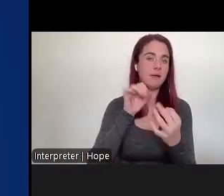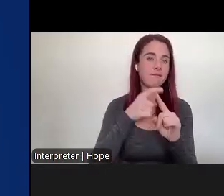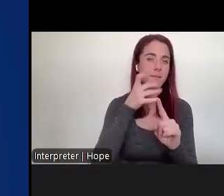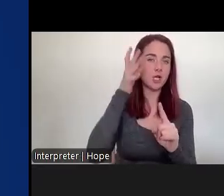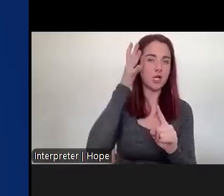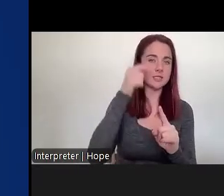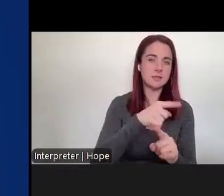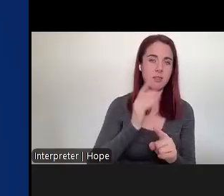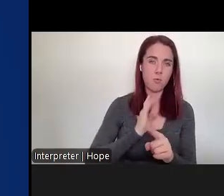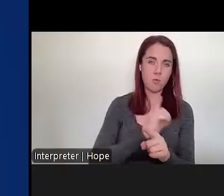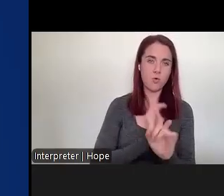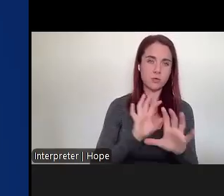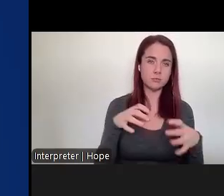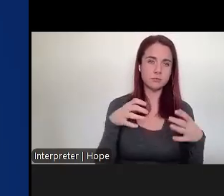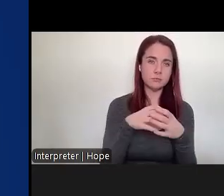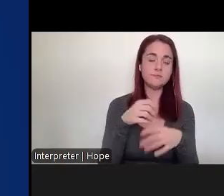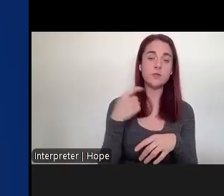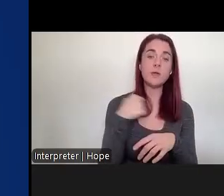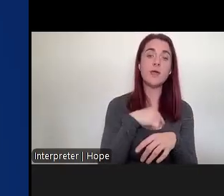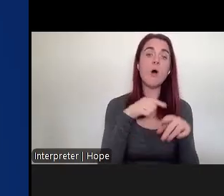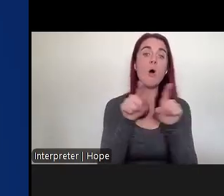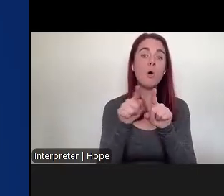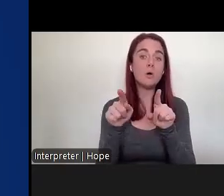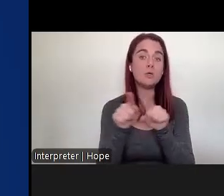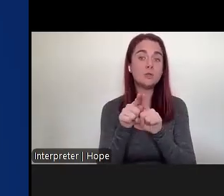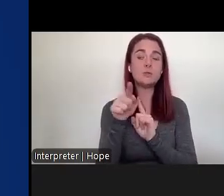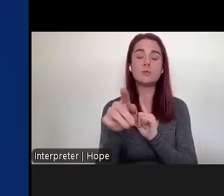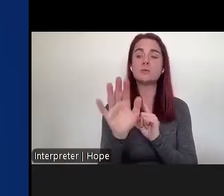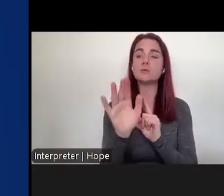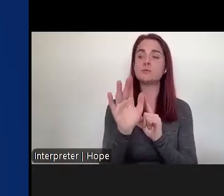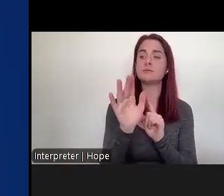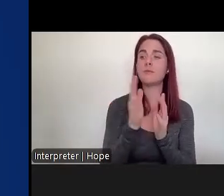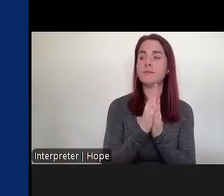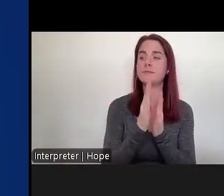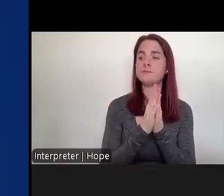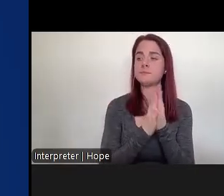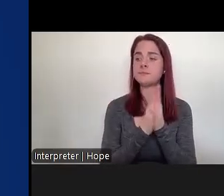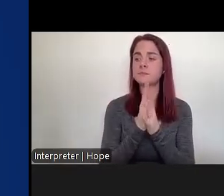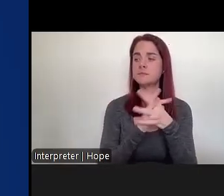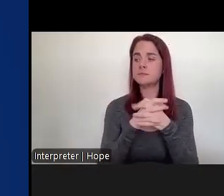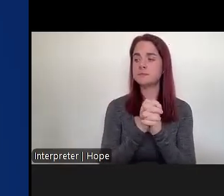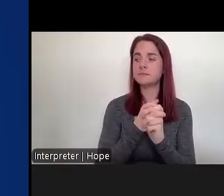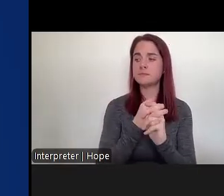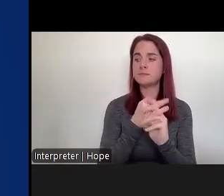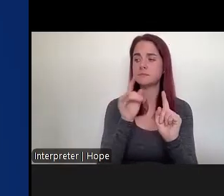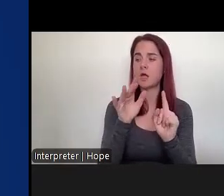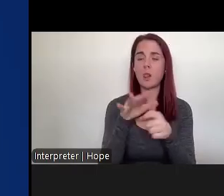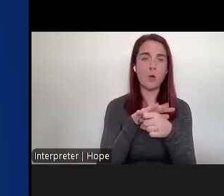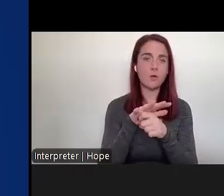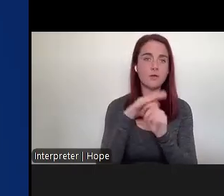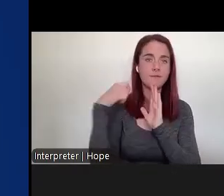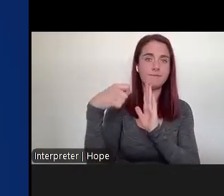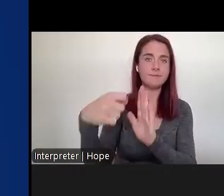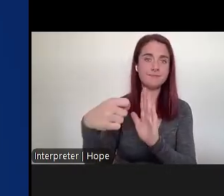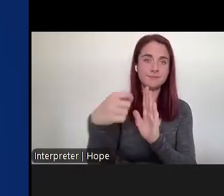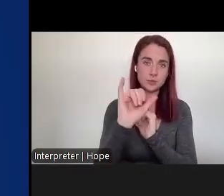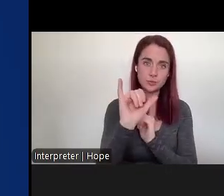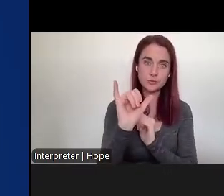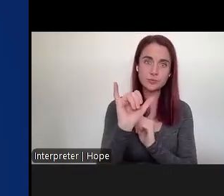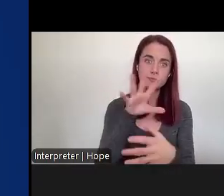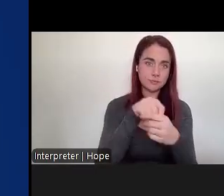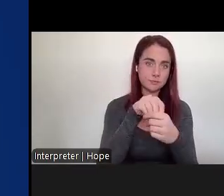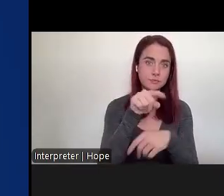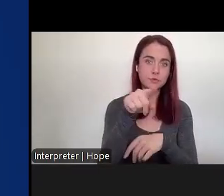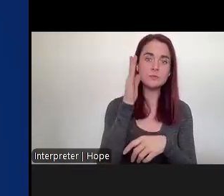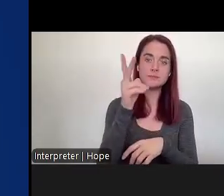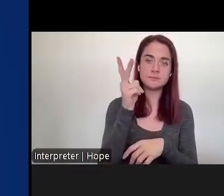advisory board. And we also benefited from having a local videographer, and you'll